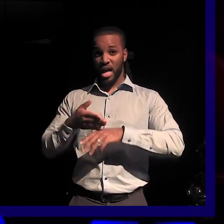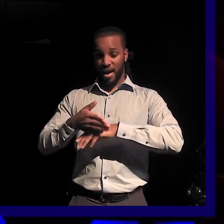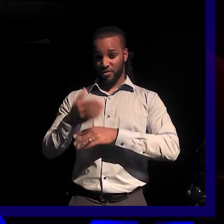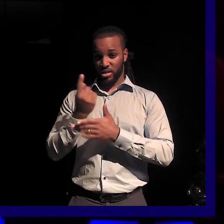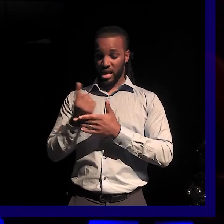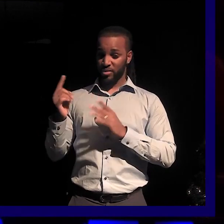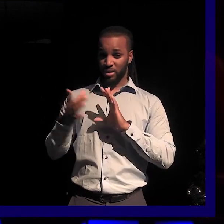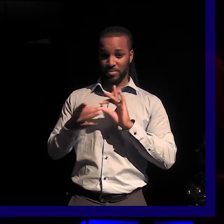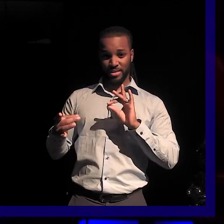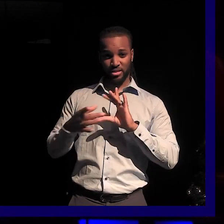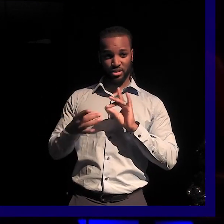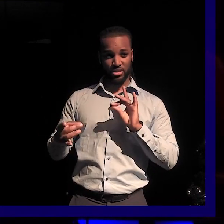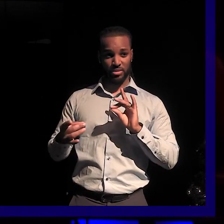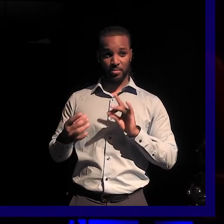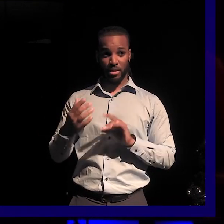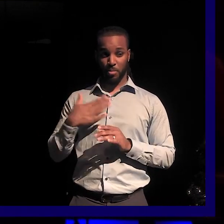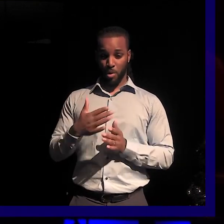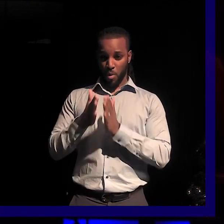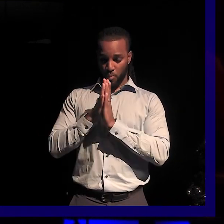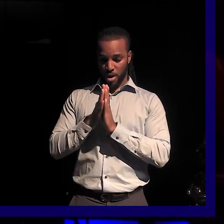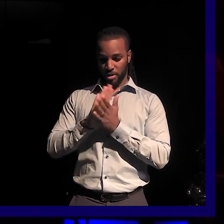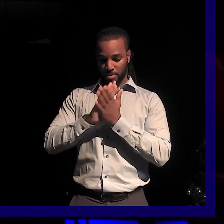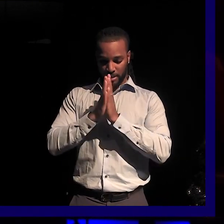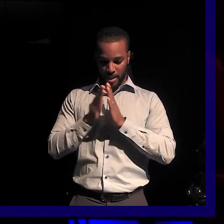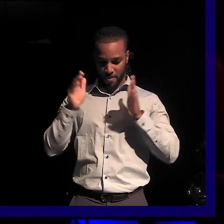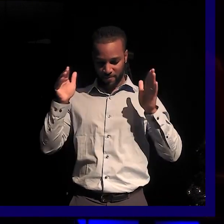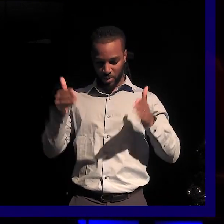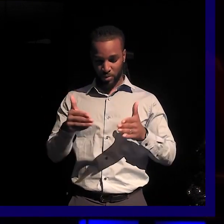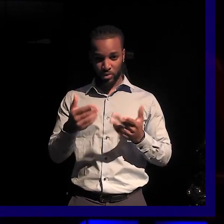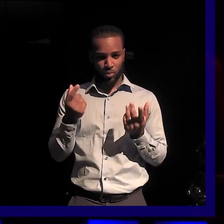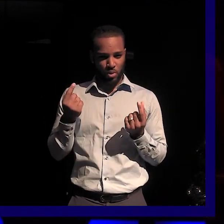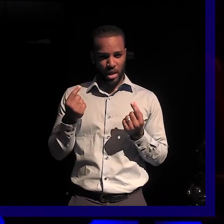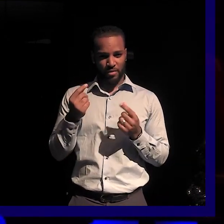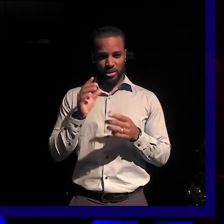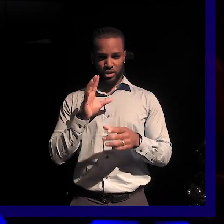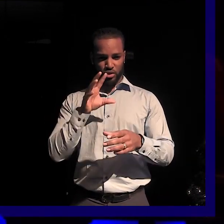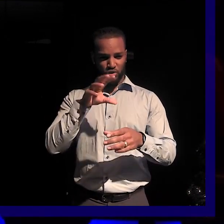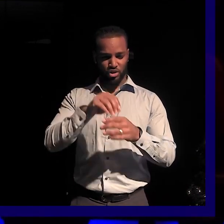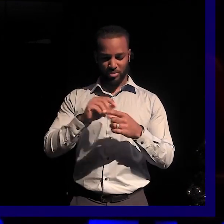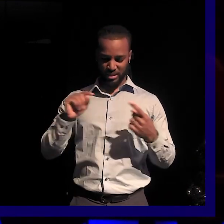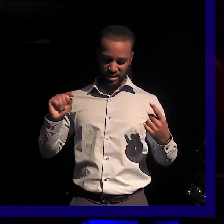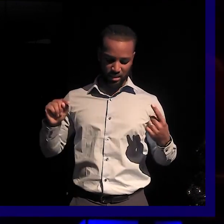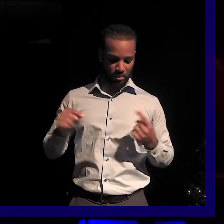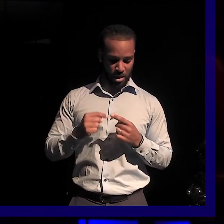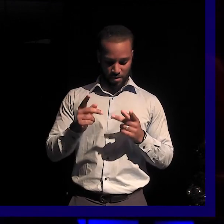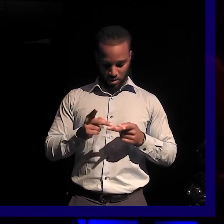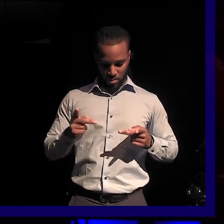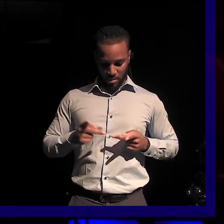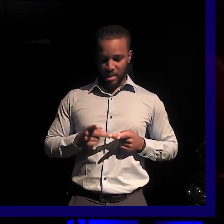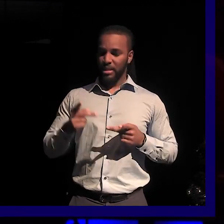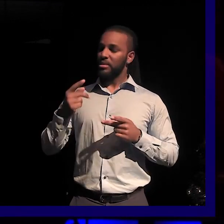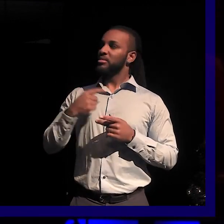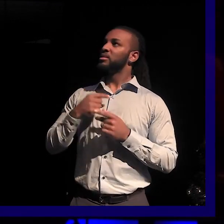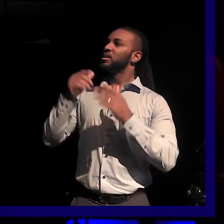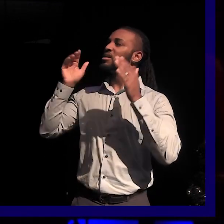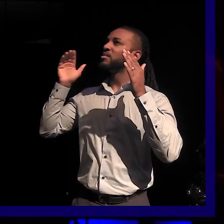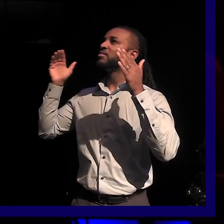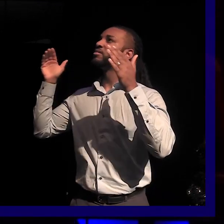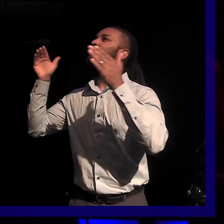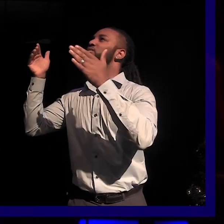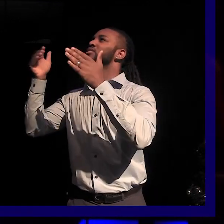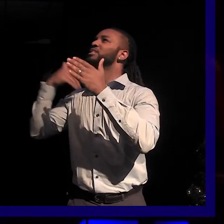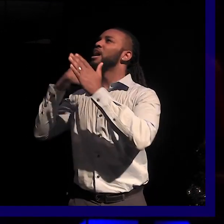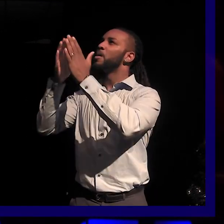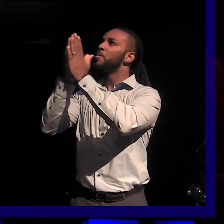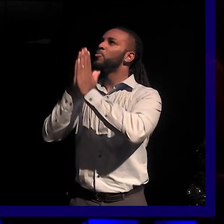message, my prayers became focused on what I've done to contribute to this painful state, and I leaned into the Lord. Led by the Spirit, I